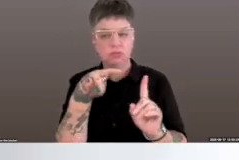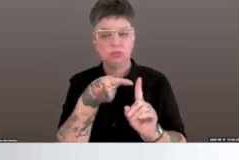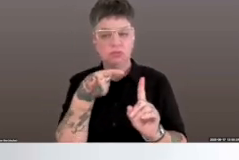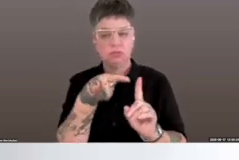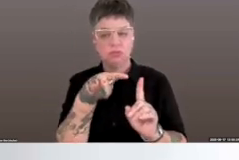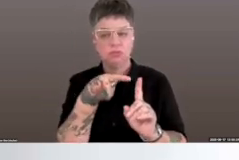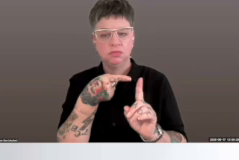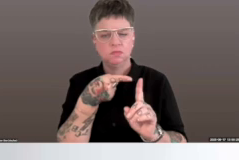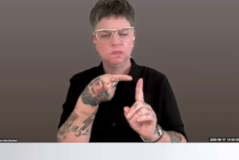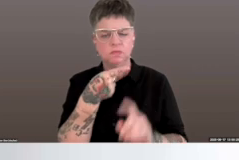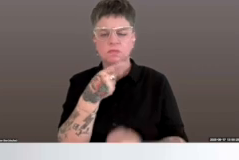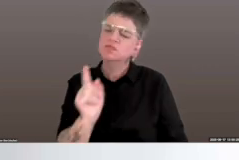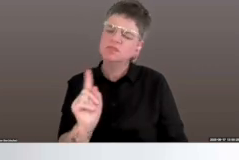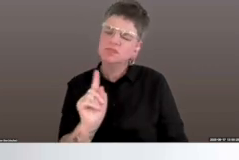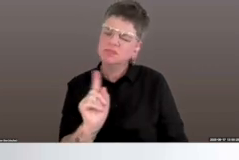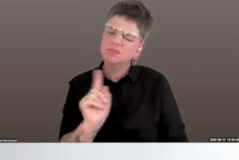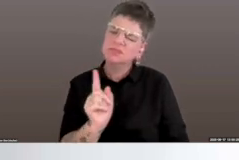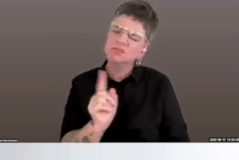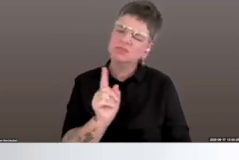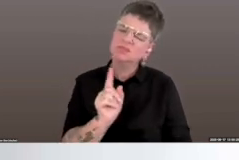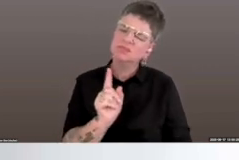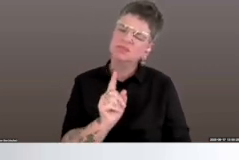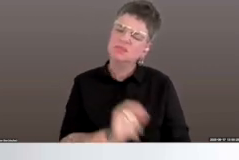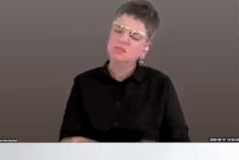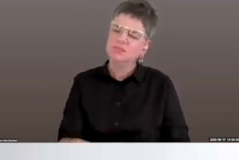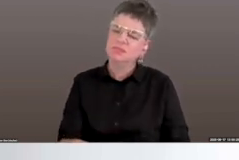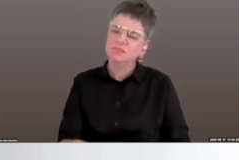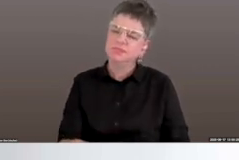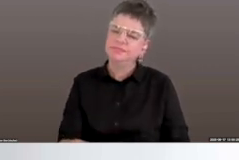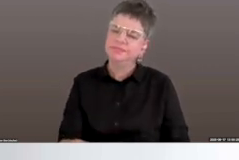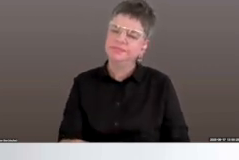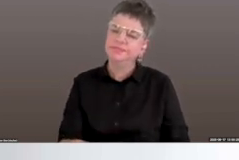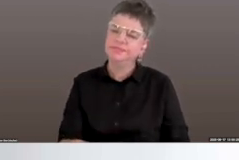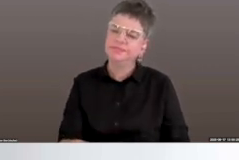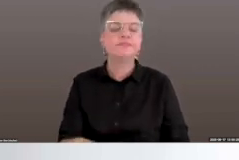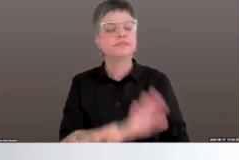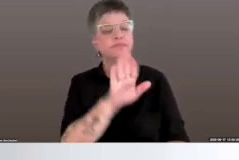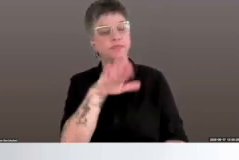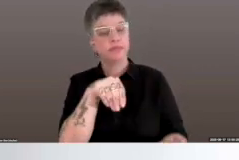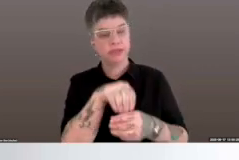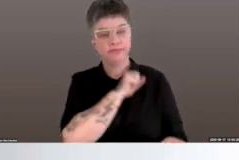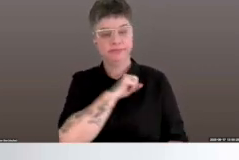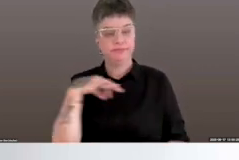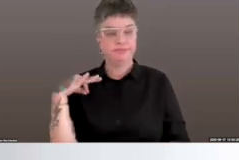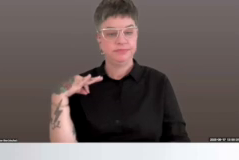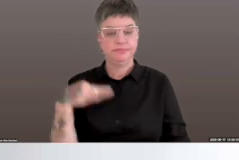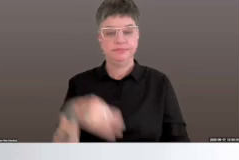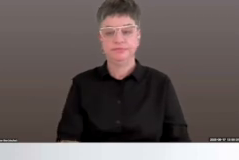Sorry, where? Apologies. Just in the staff.